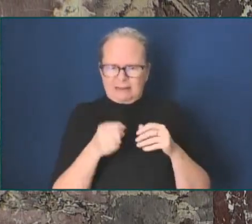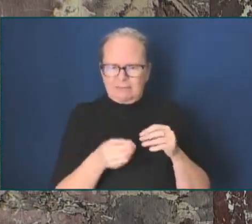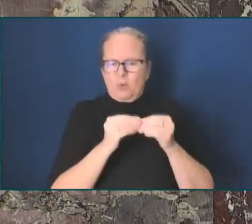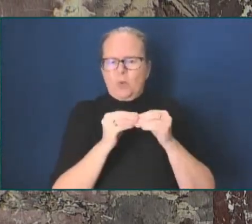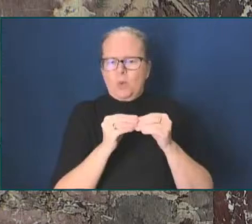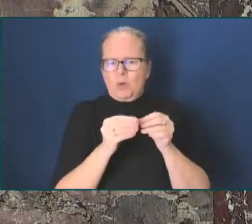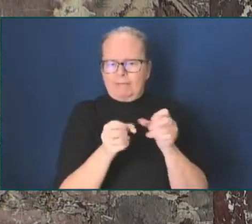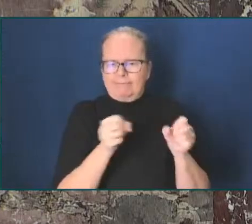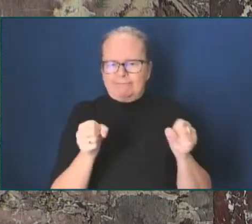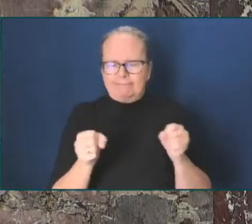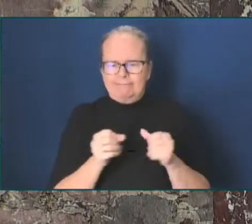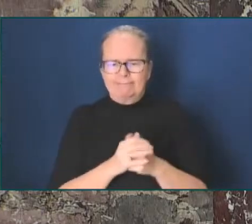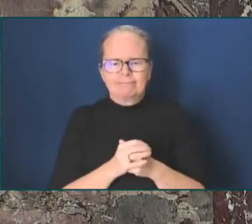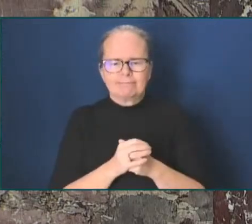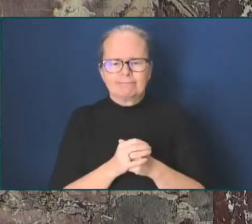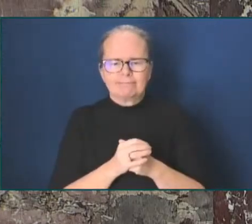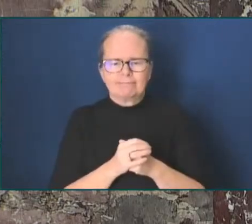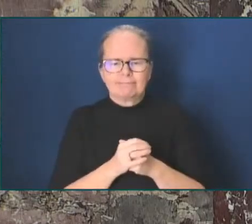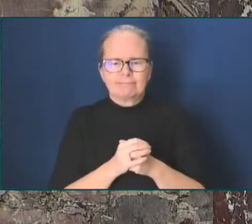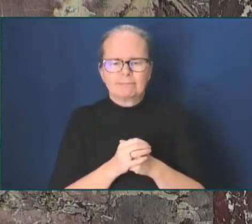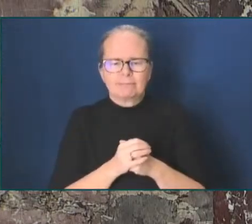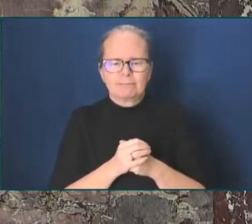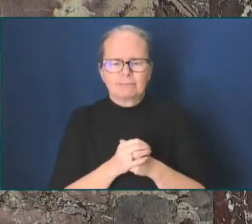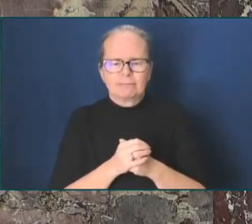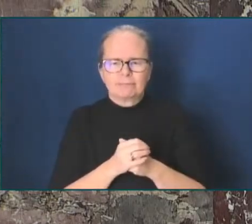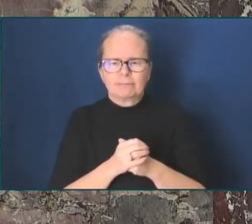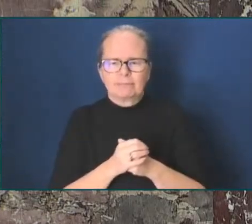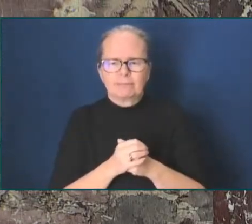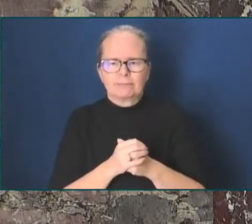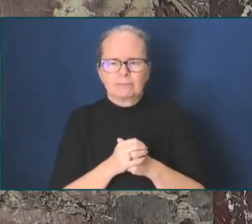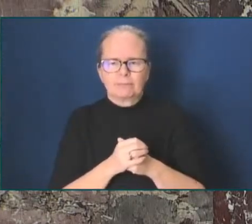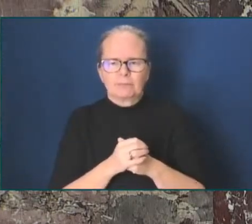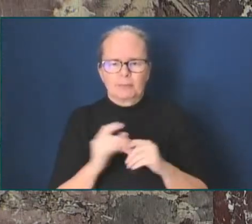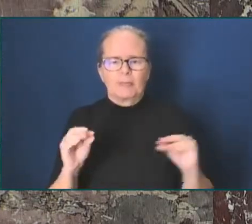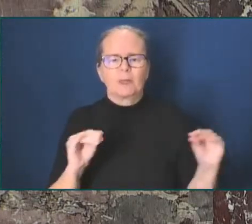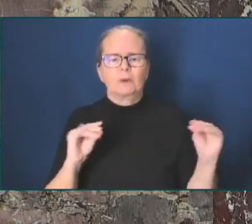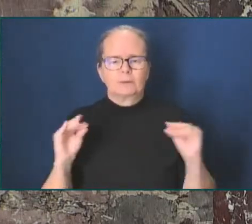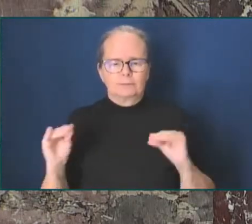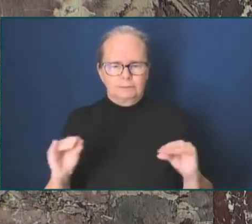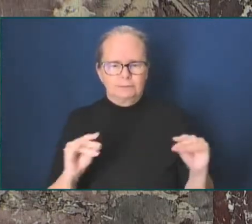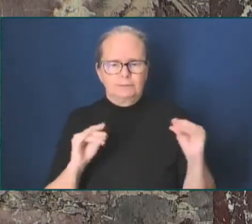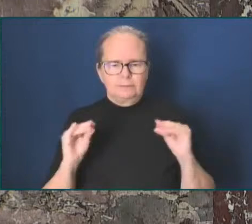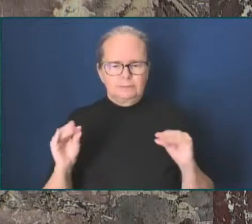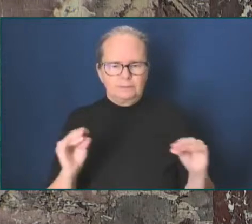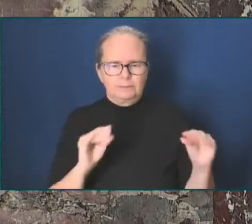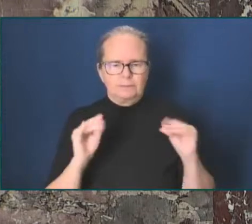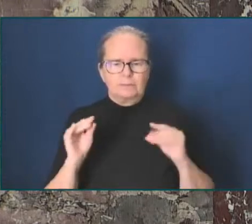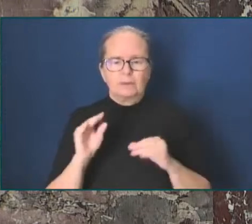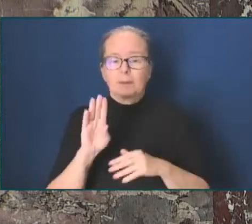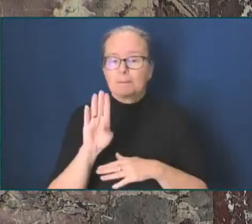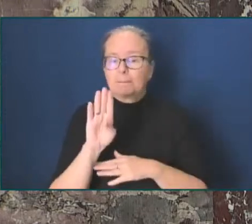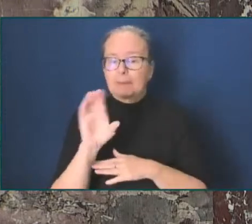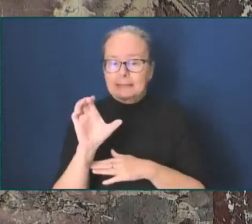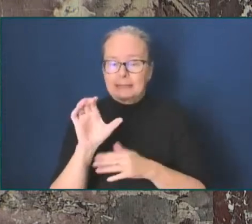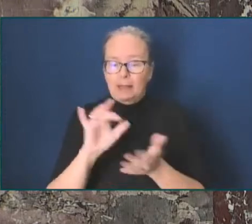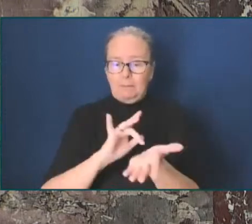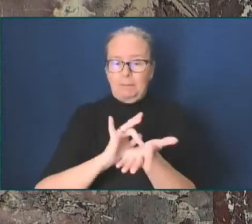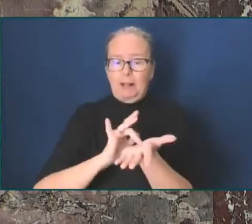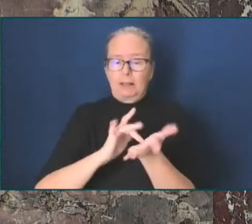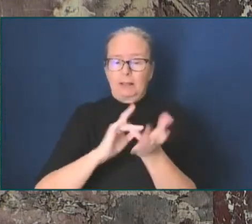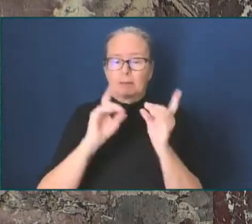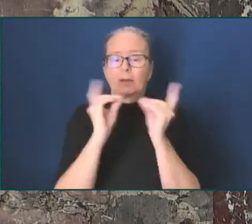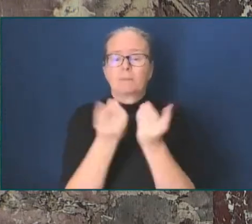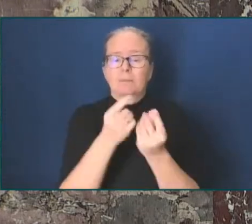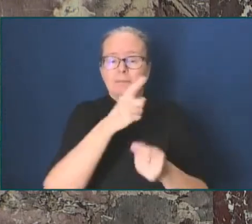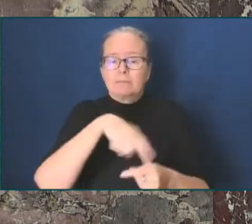expansions at UBC and the Faculty of Medicine to train more people. You saw that we brought healthcare workers back into the system and hired